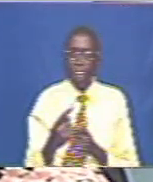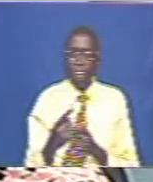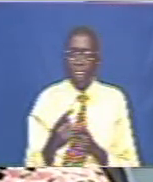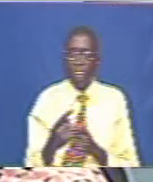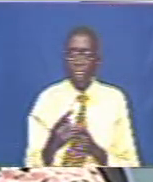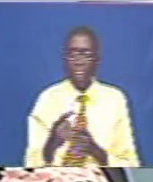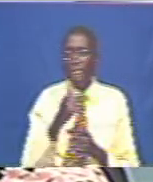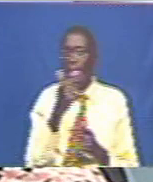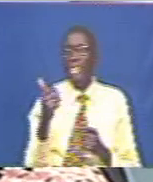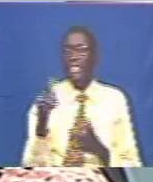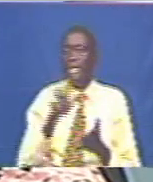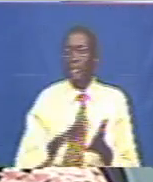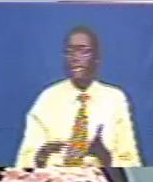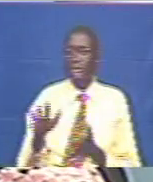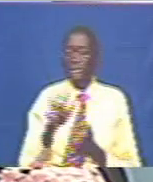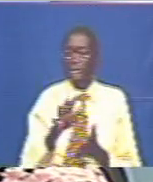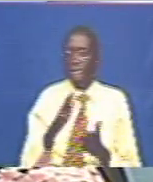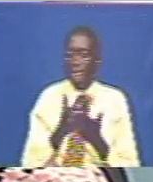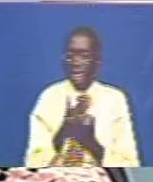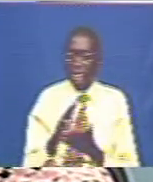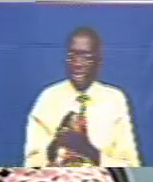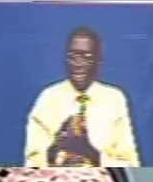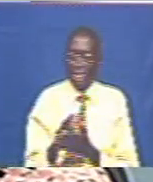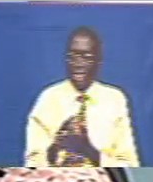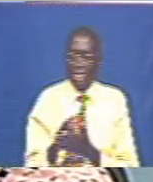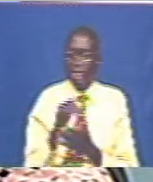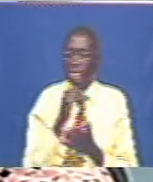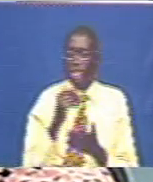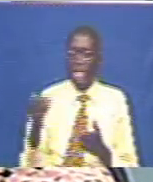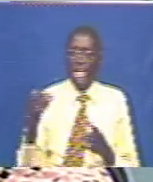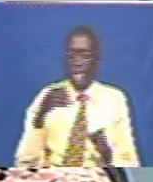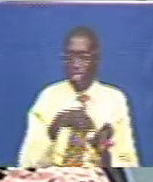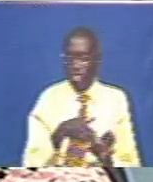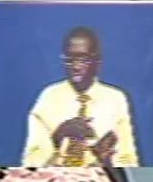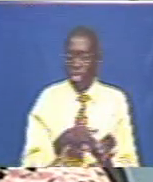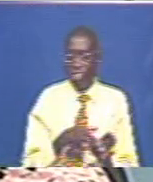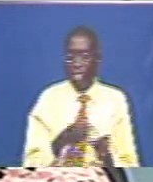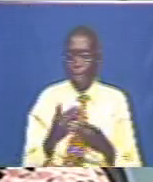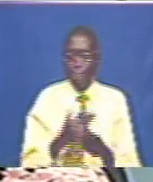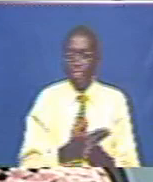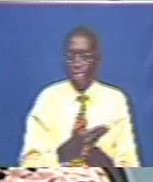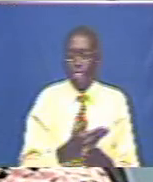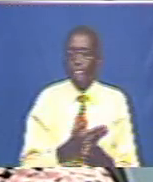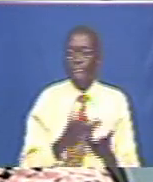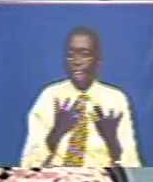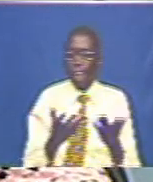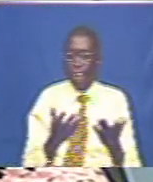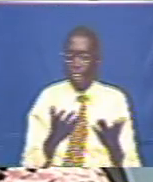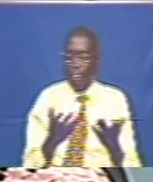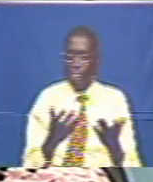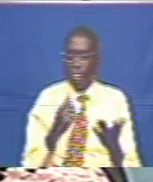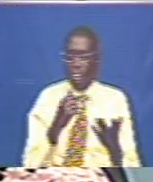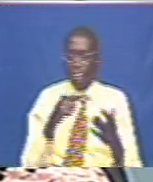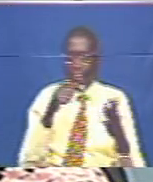in other areas or sectors that we have not been involved in mm-hmm. initially. Very well. That has not been captured within